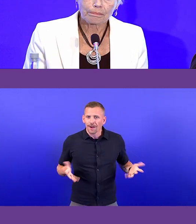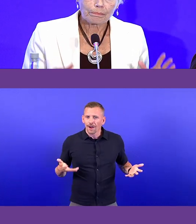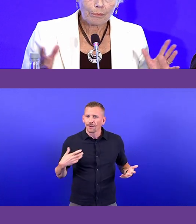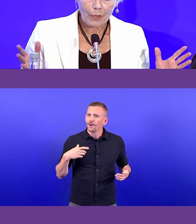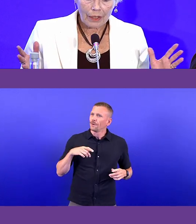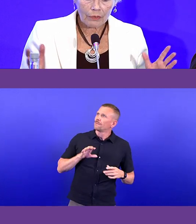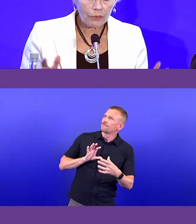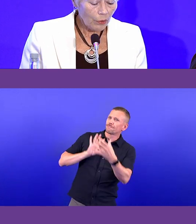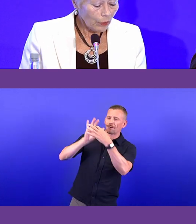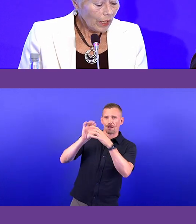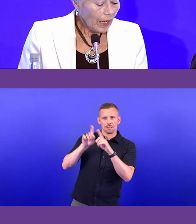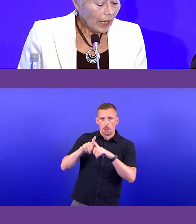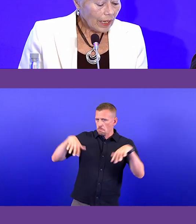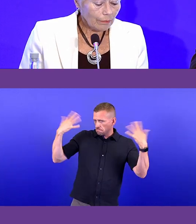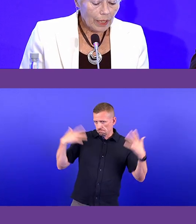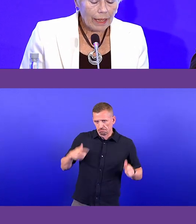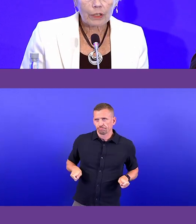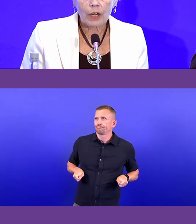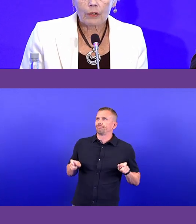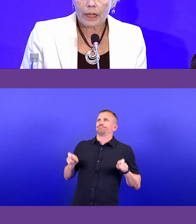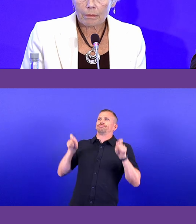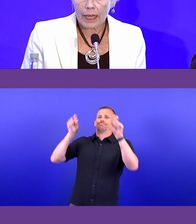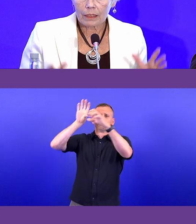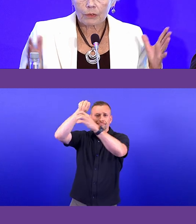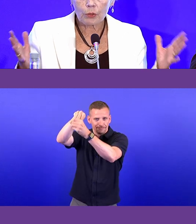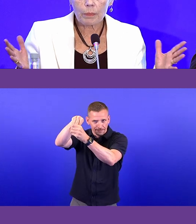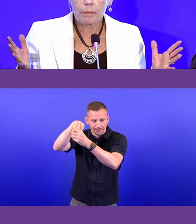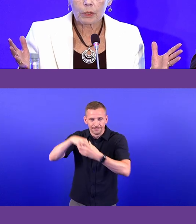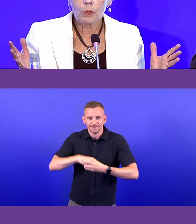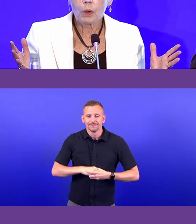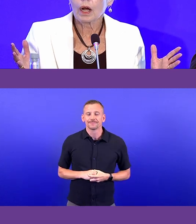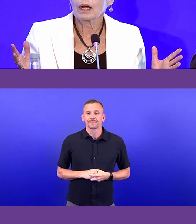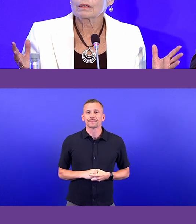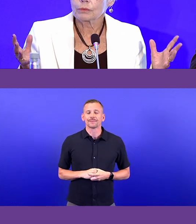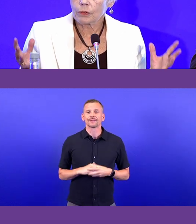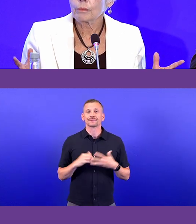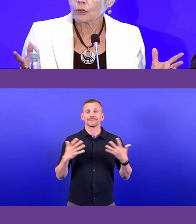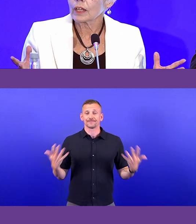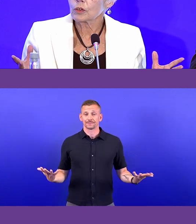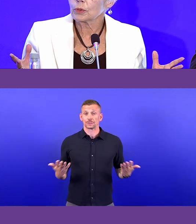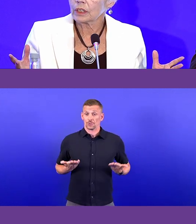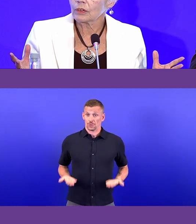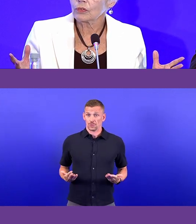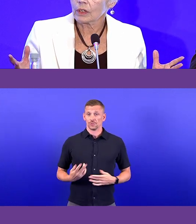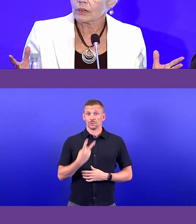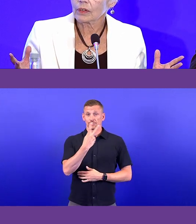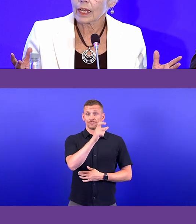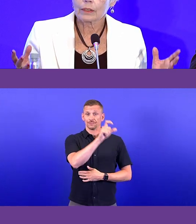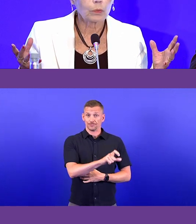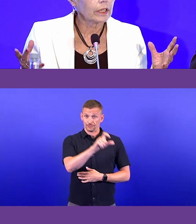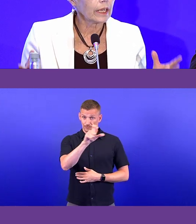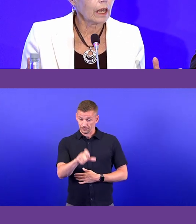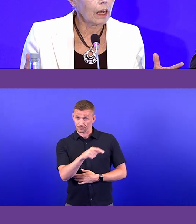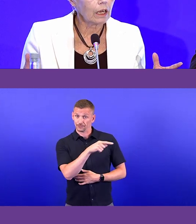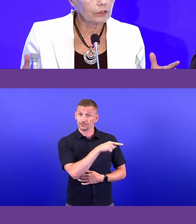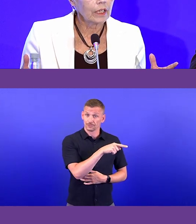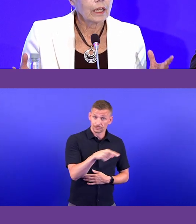on. So I have a great panel, 2 people who are from the transport industries